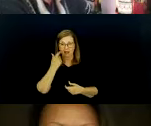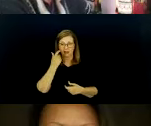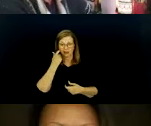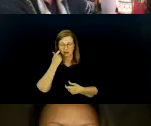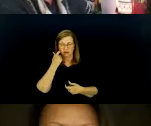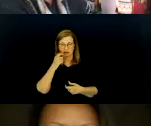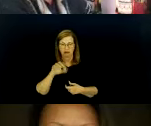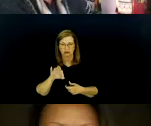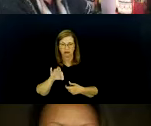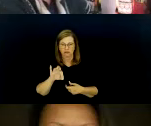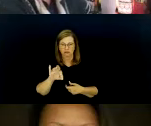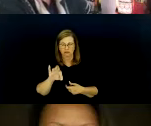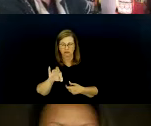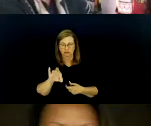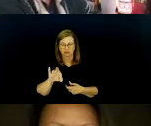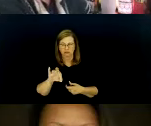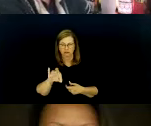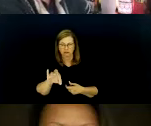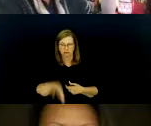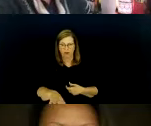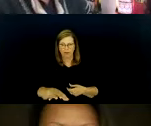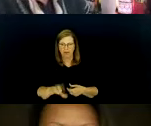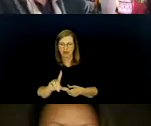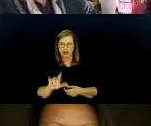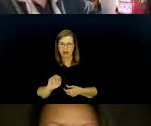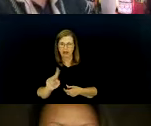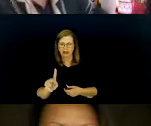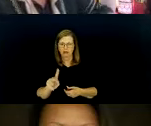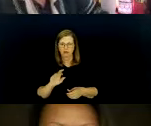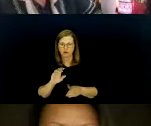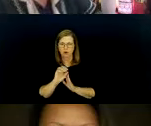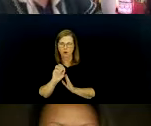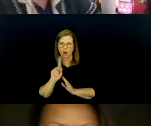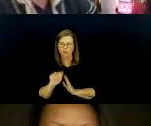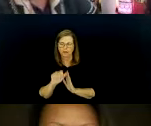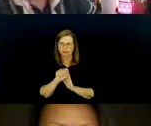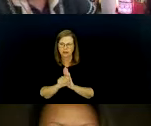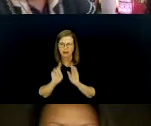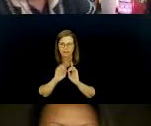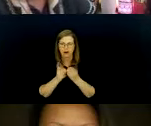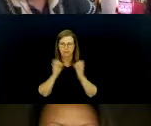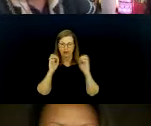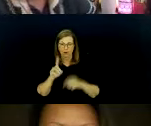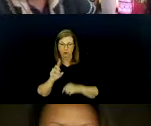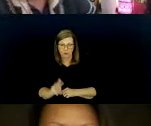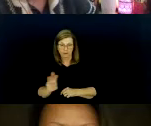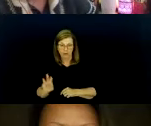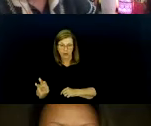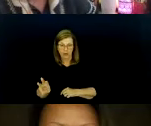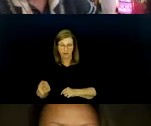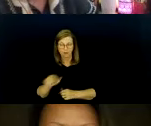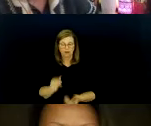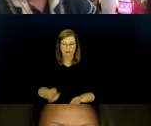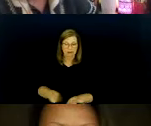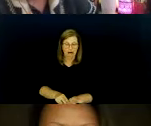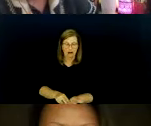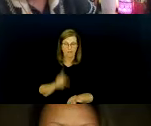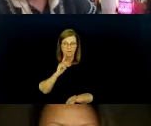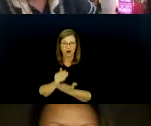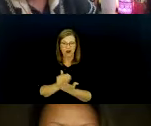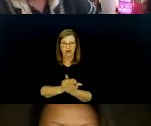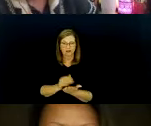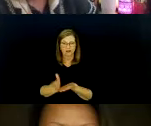the link to the Oklahoma State Department of Education website. If you can sign up for our listserv, if you